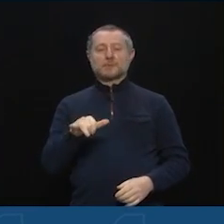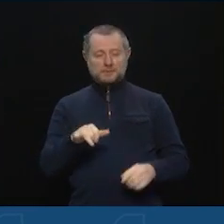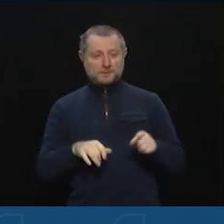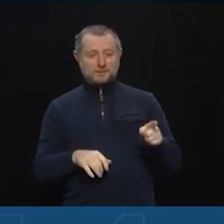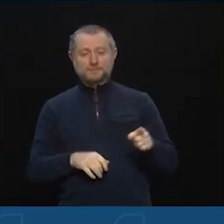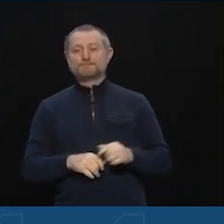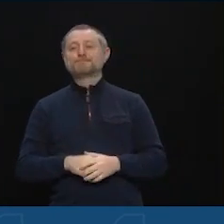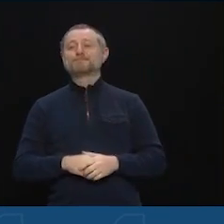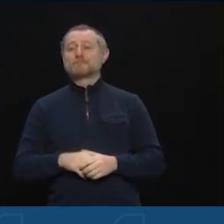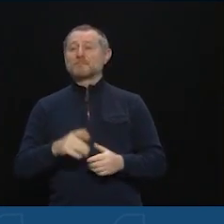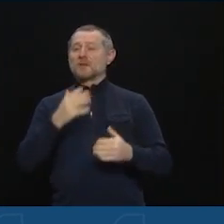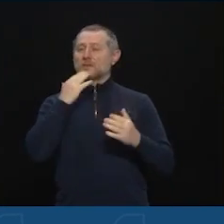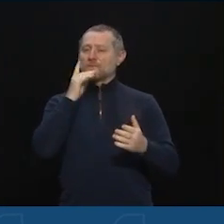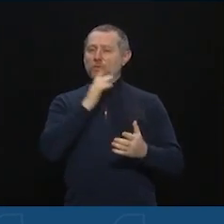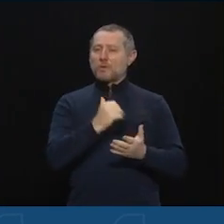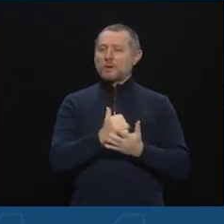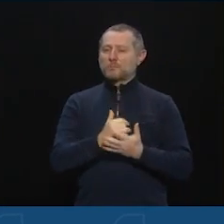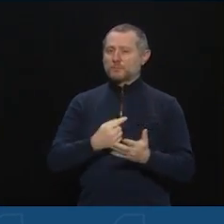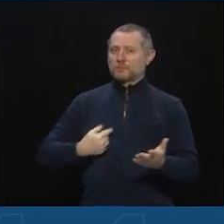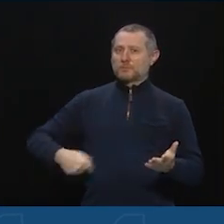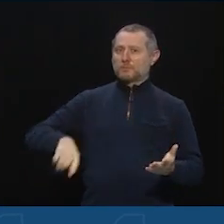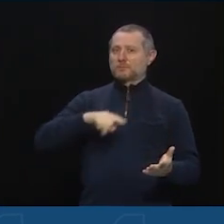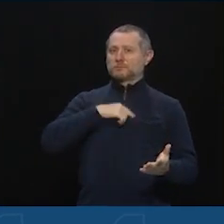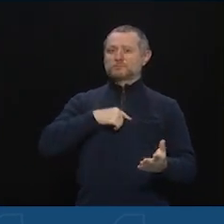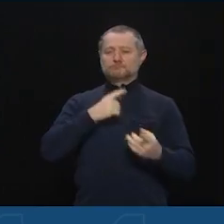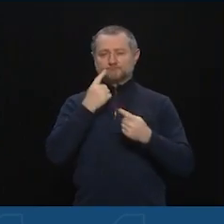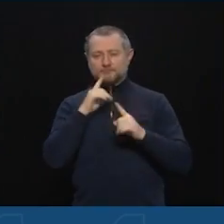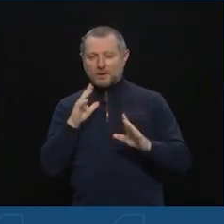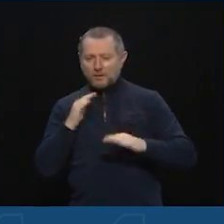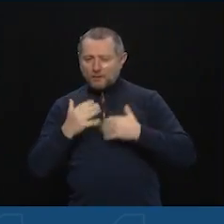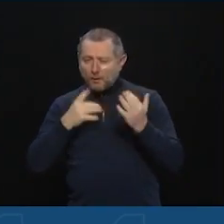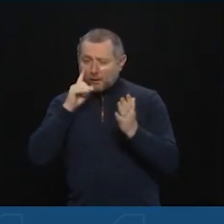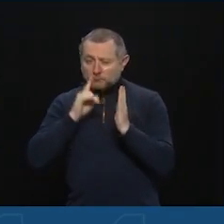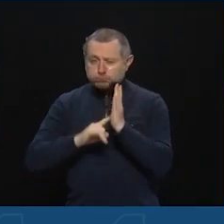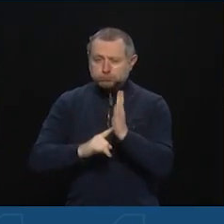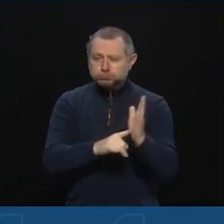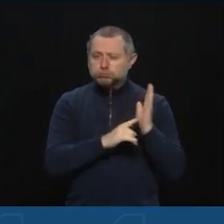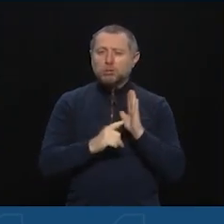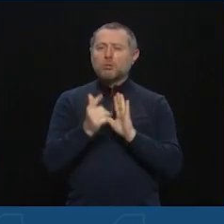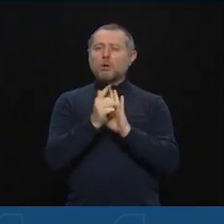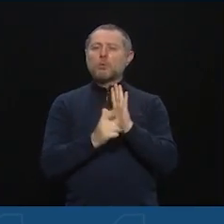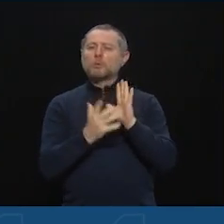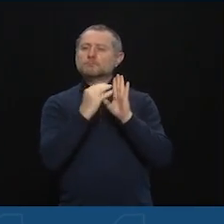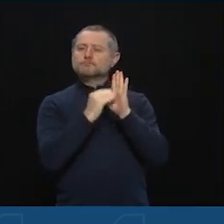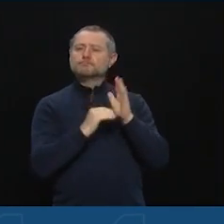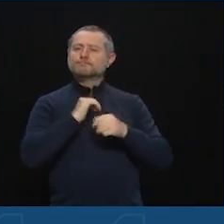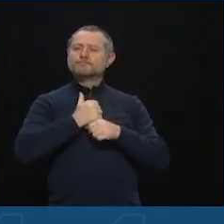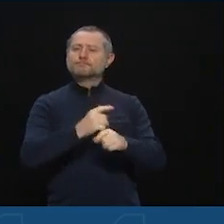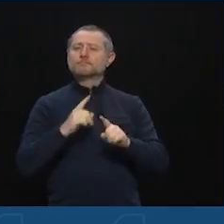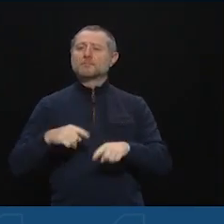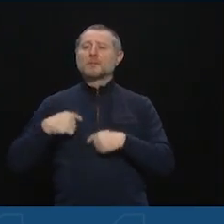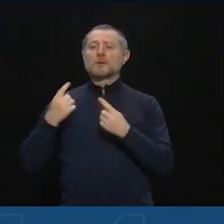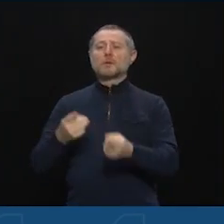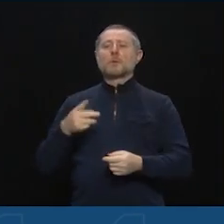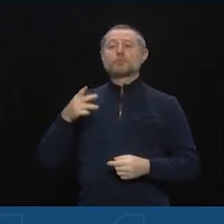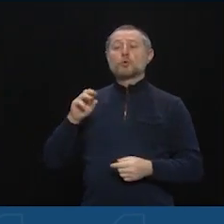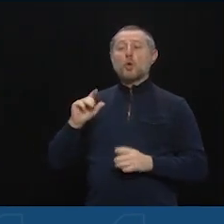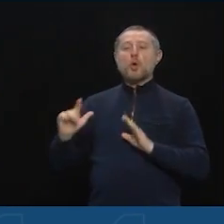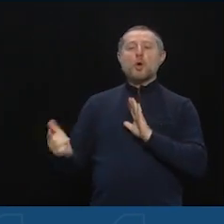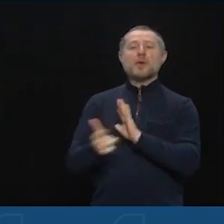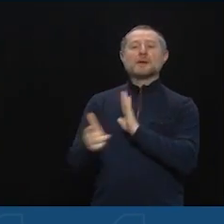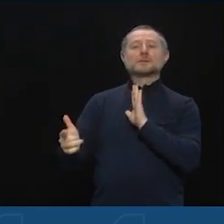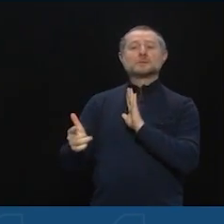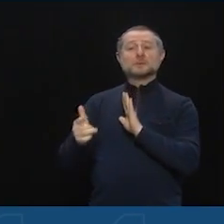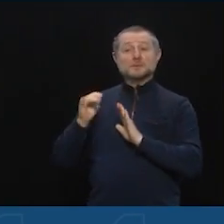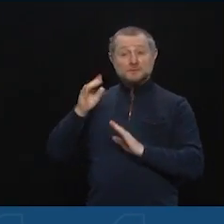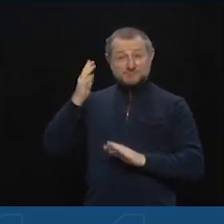helping us go back 100 years and re-examine laws that were put in place during Prohibition that are literally still on the books